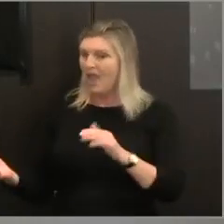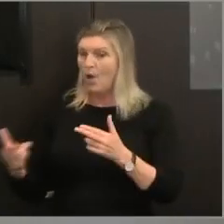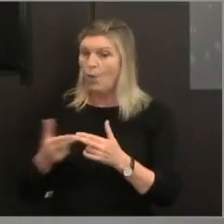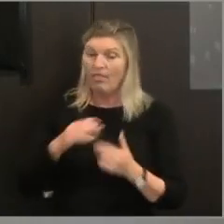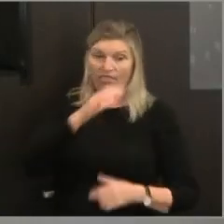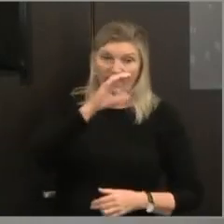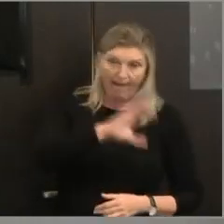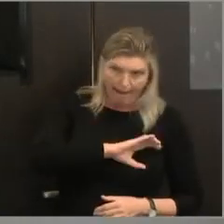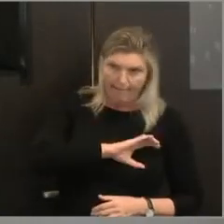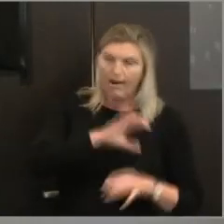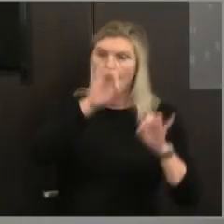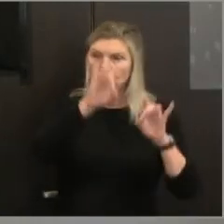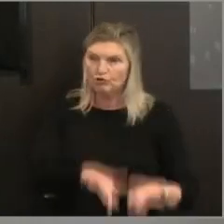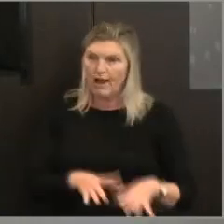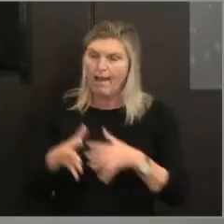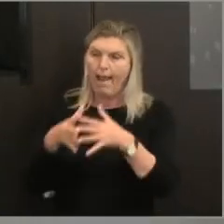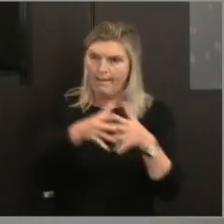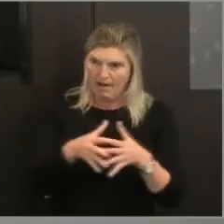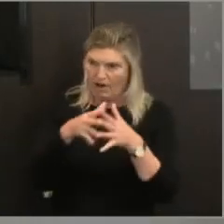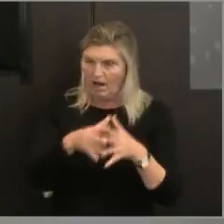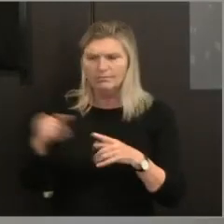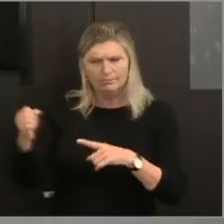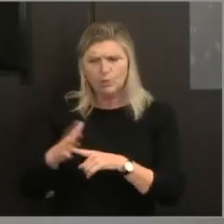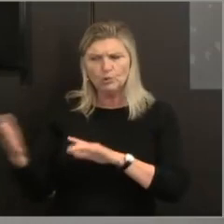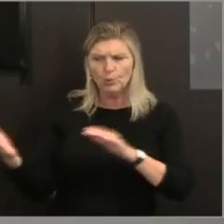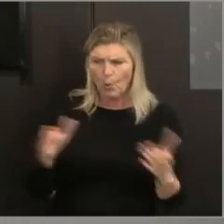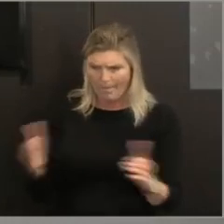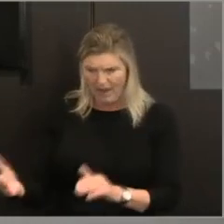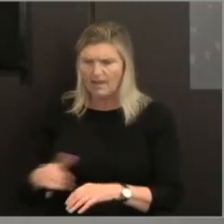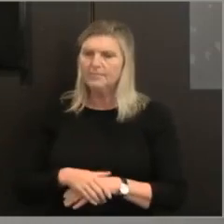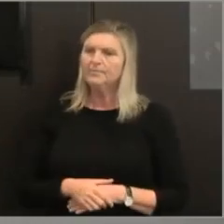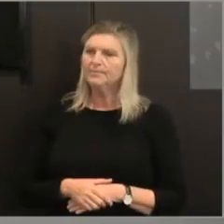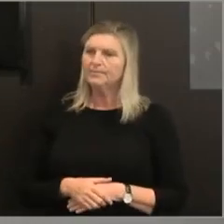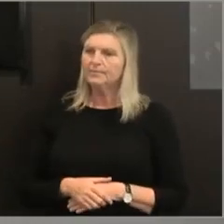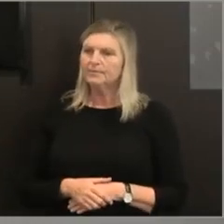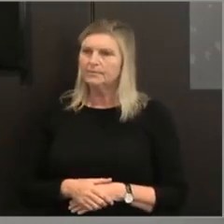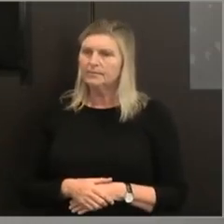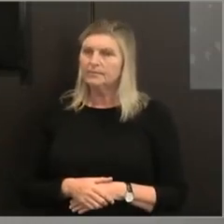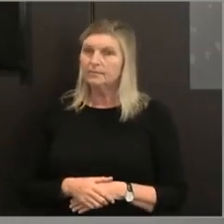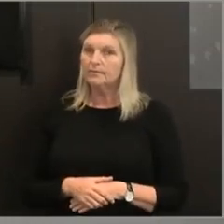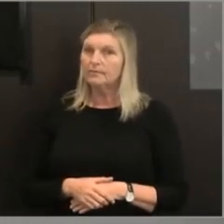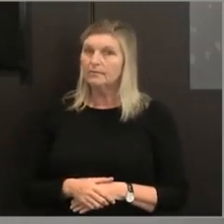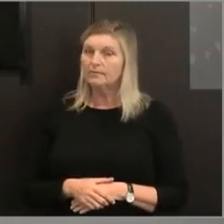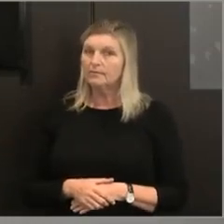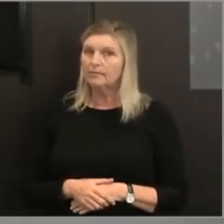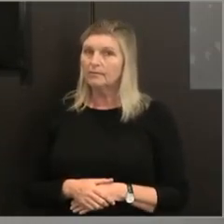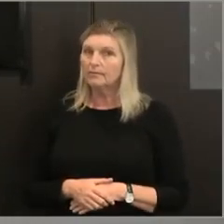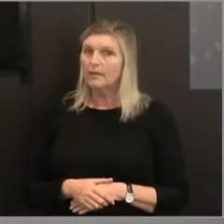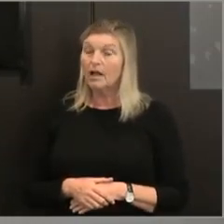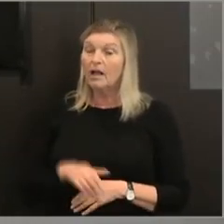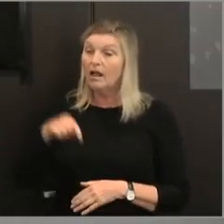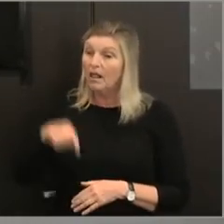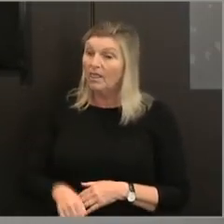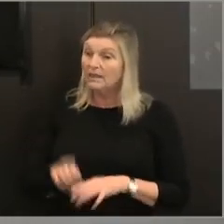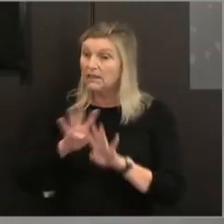Canada, Australia, and the United States. I believe that this Royal Commission offers an opportunity for